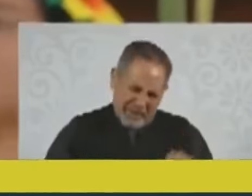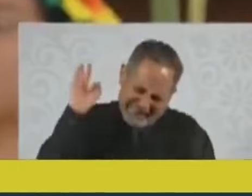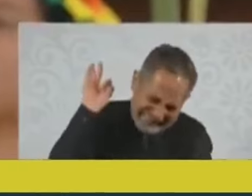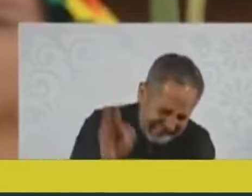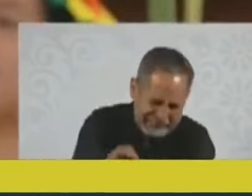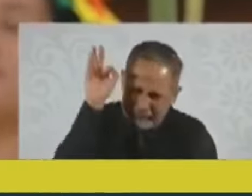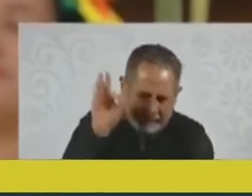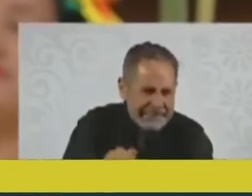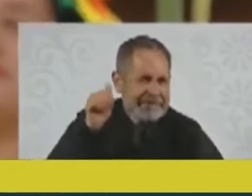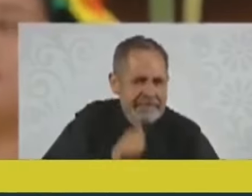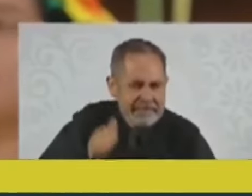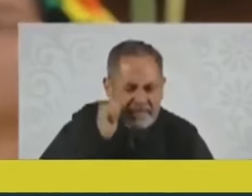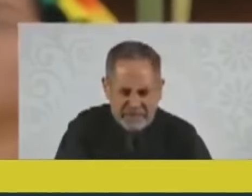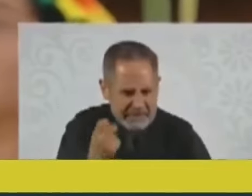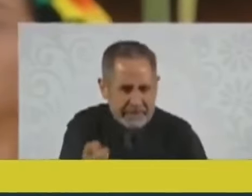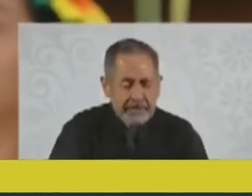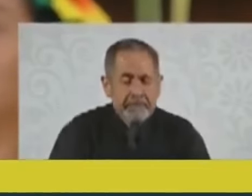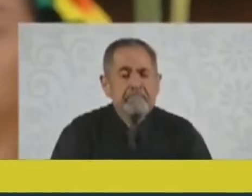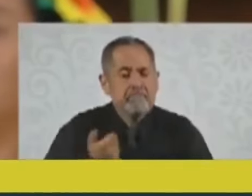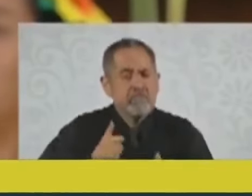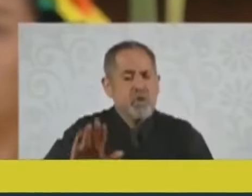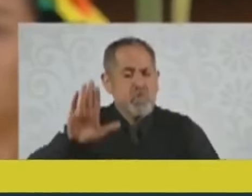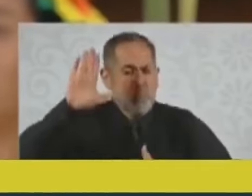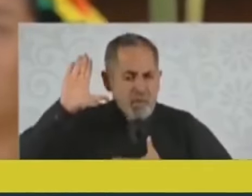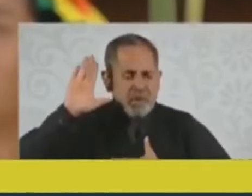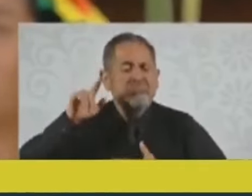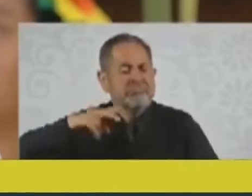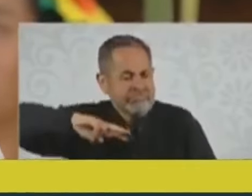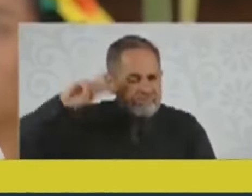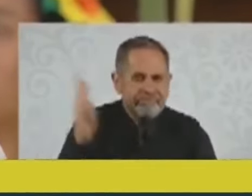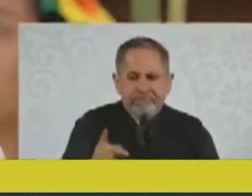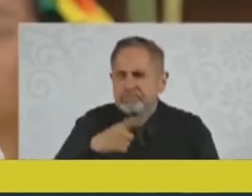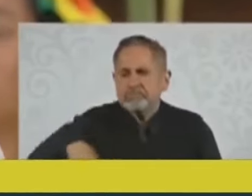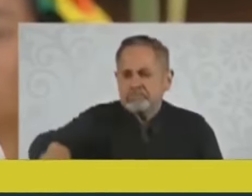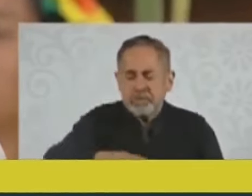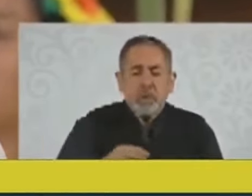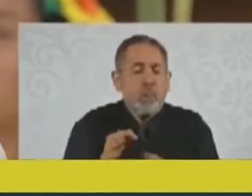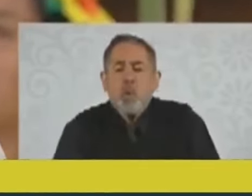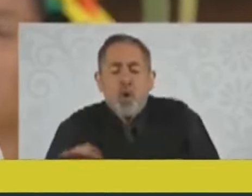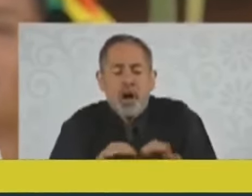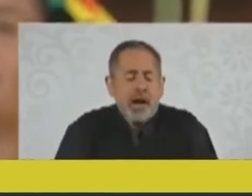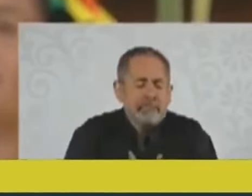always Mexico. I commit